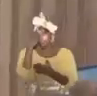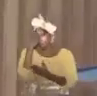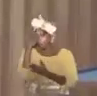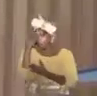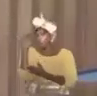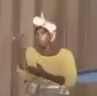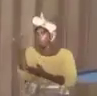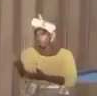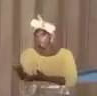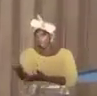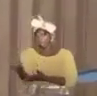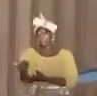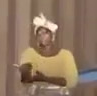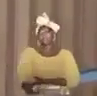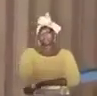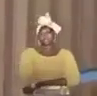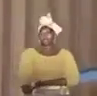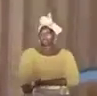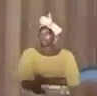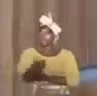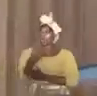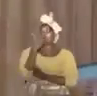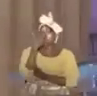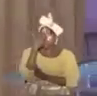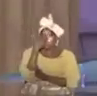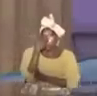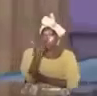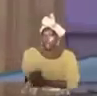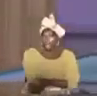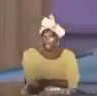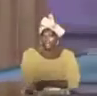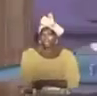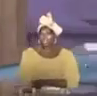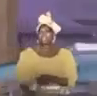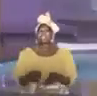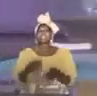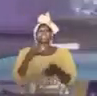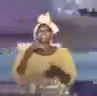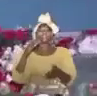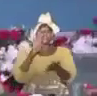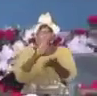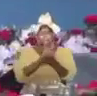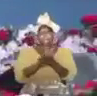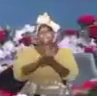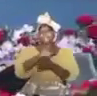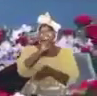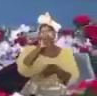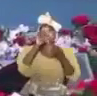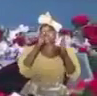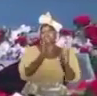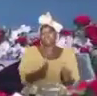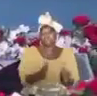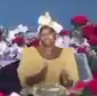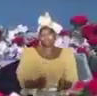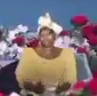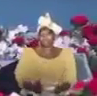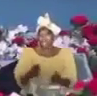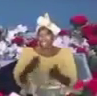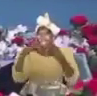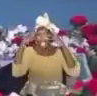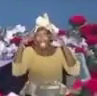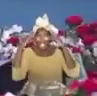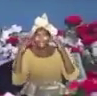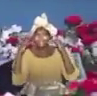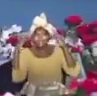very proper foundation as to why believers go through tragedies, go through calamities, and go